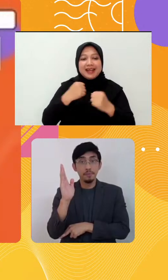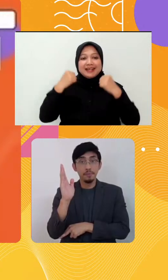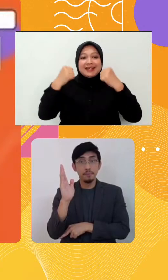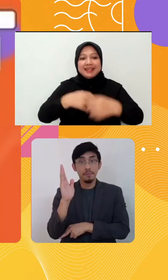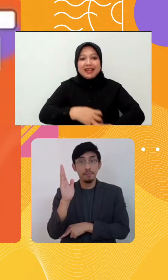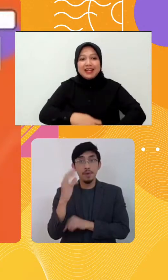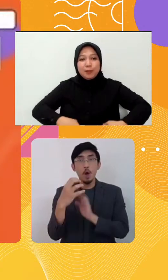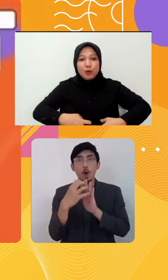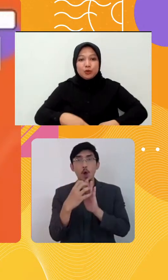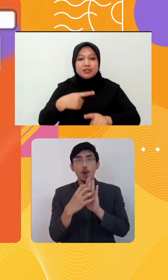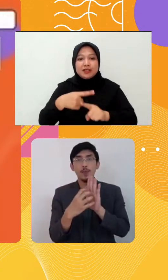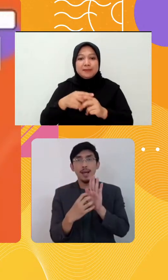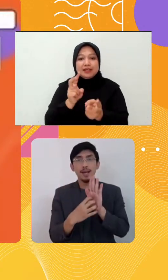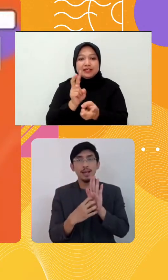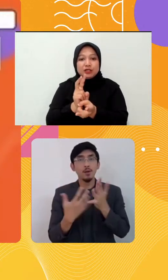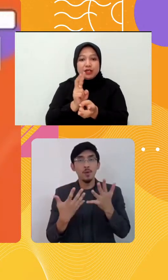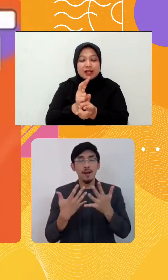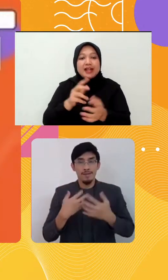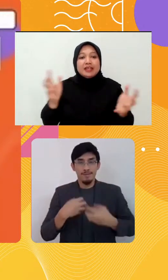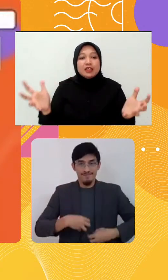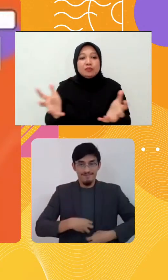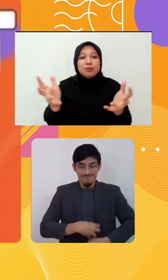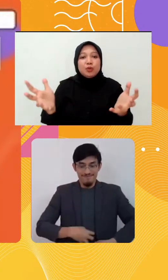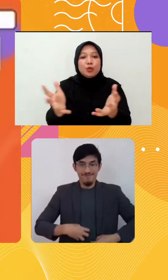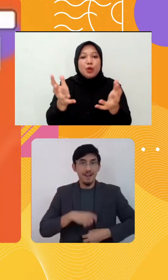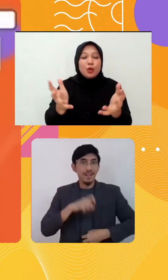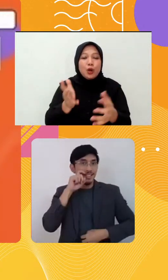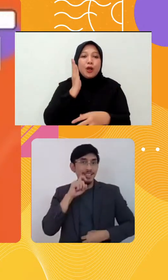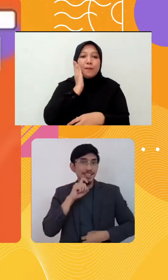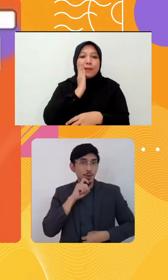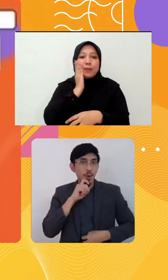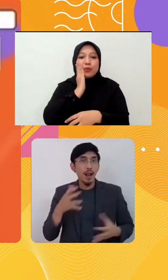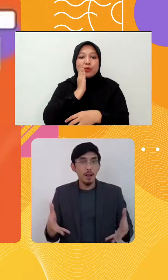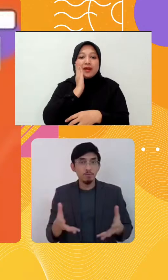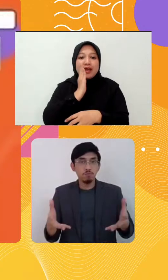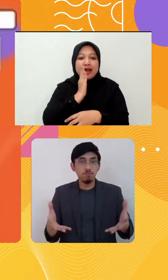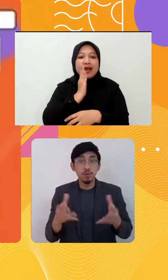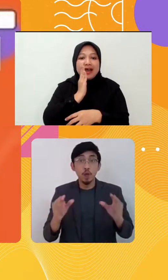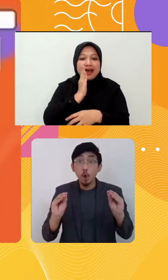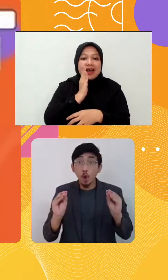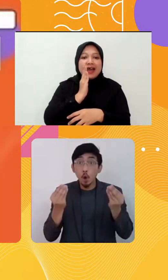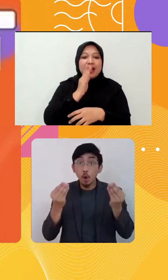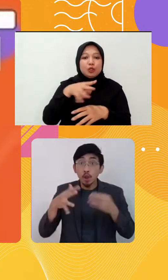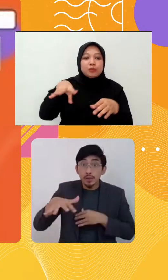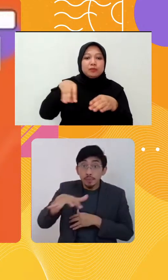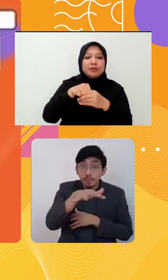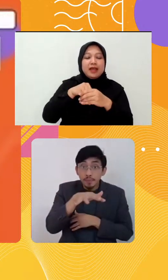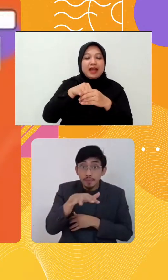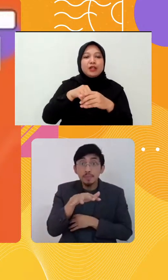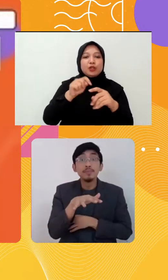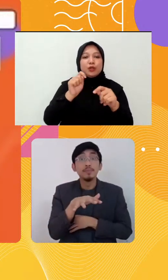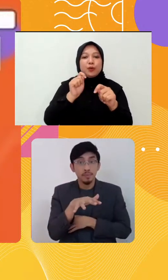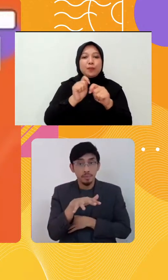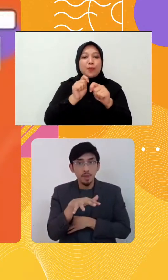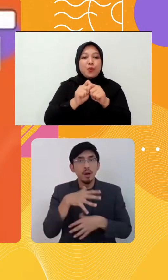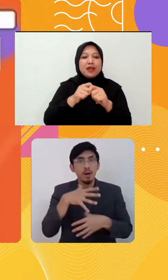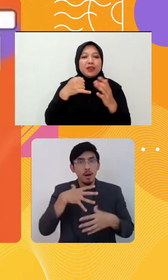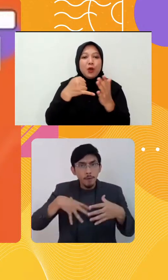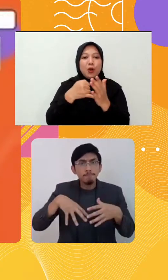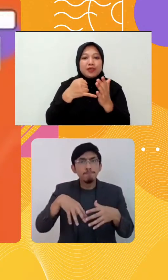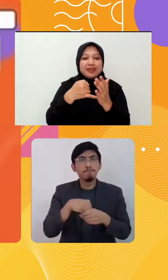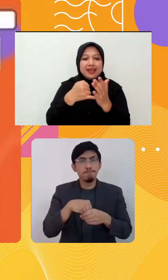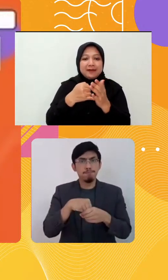highly encouraging young people, especially meaningfully youth participation in organizing content creation. And the second one, we